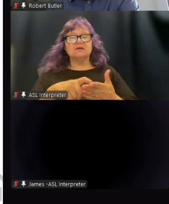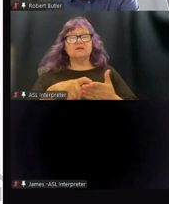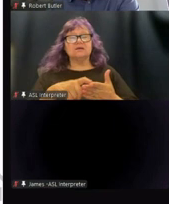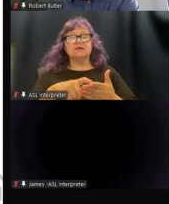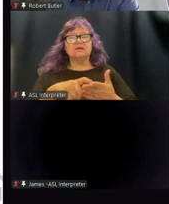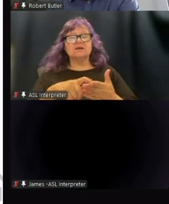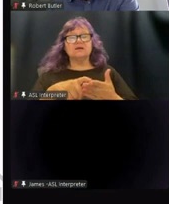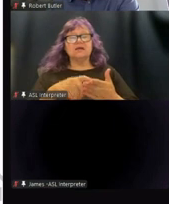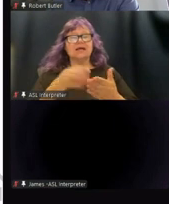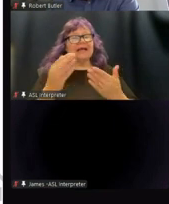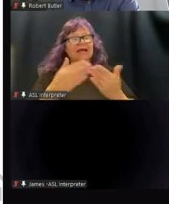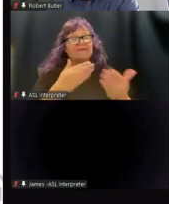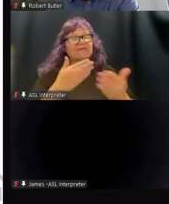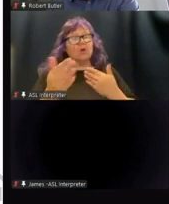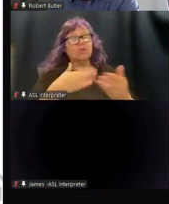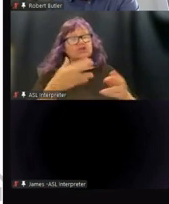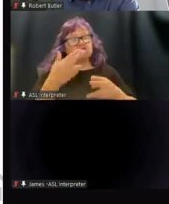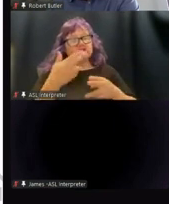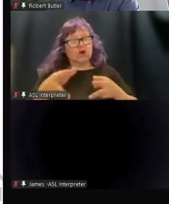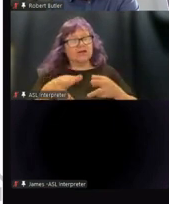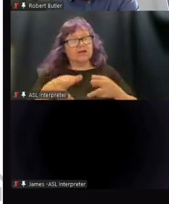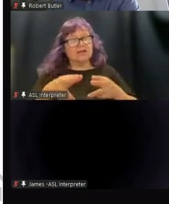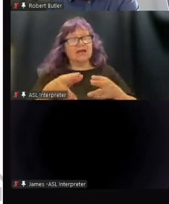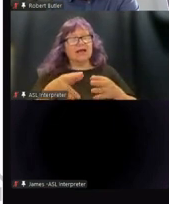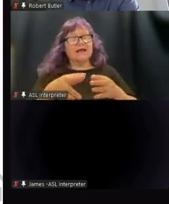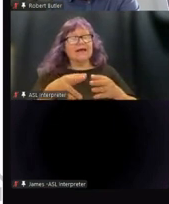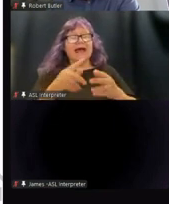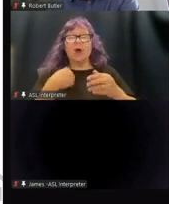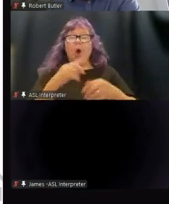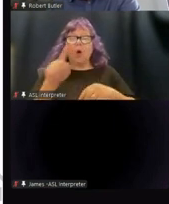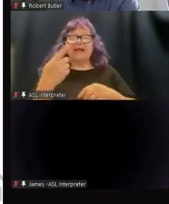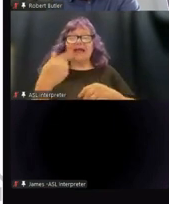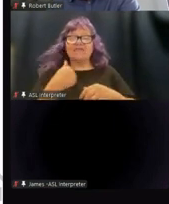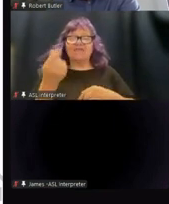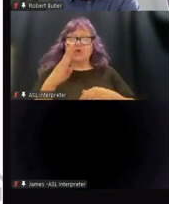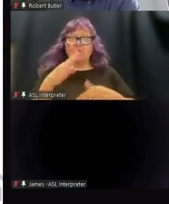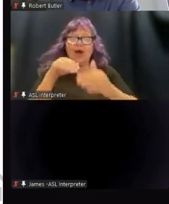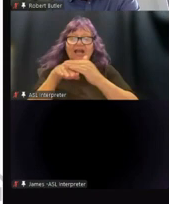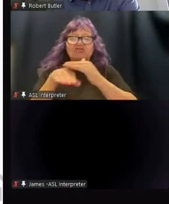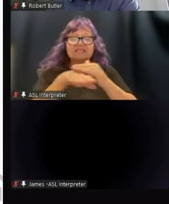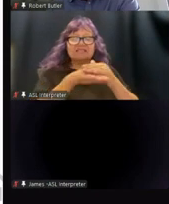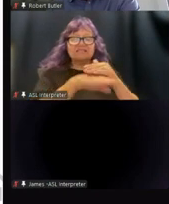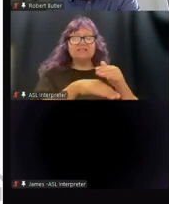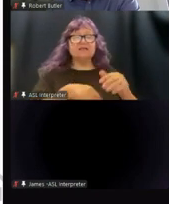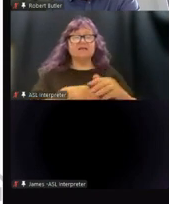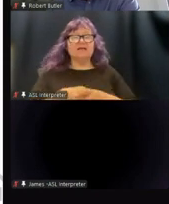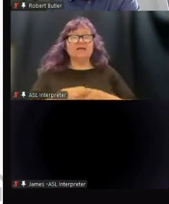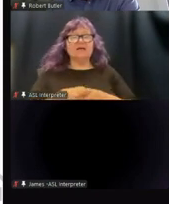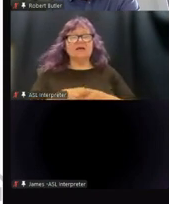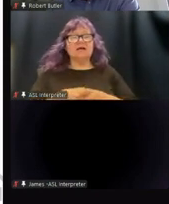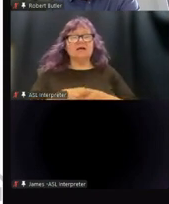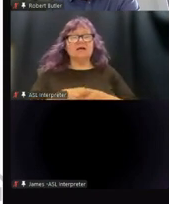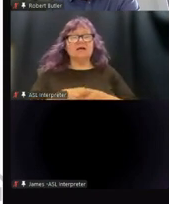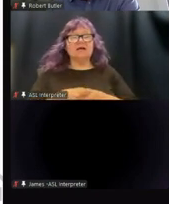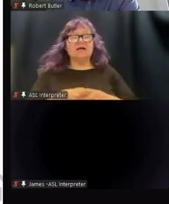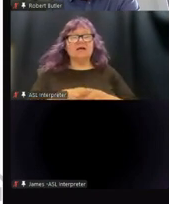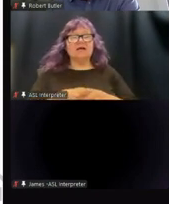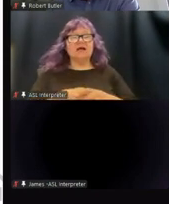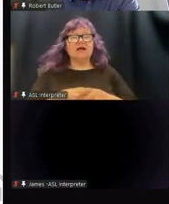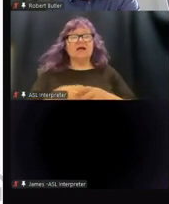although they are short and they only line up with a subset of the train, there is no inaccessible portion of the